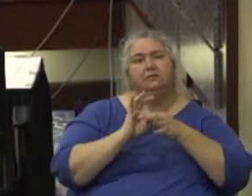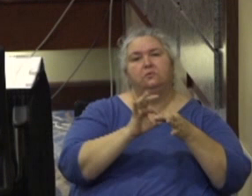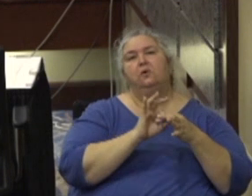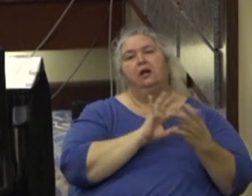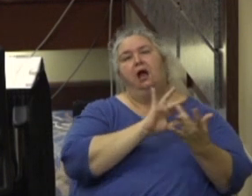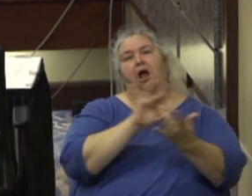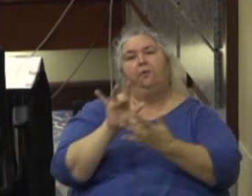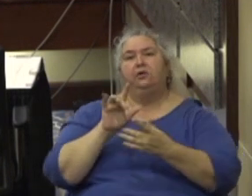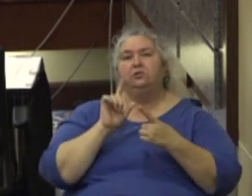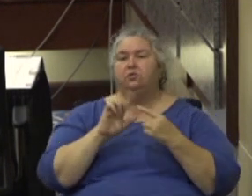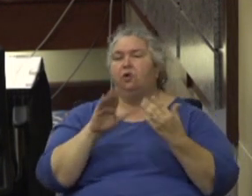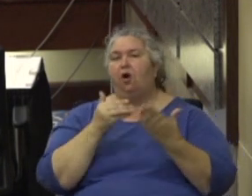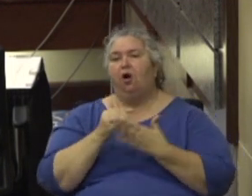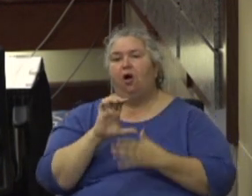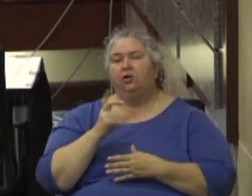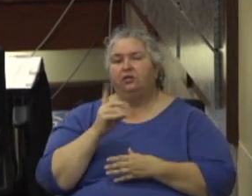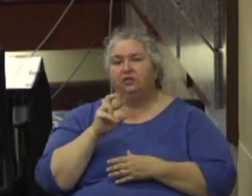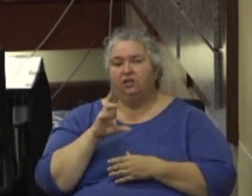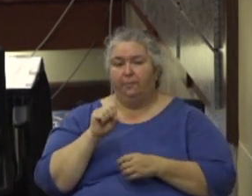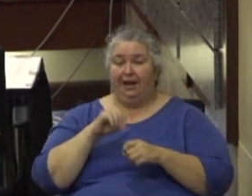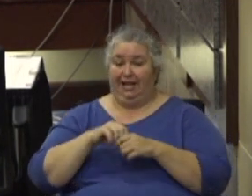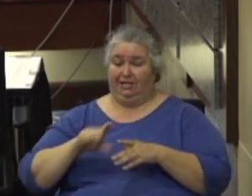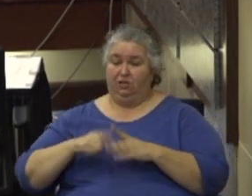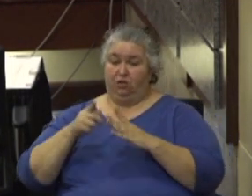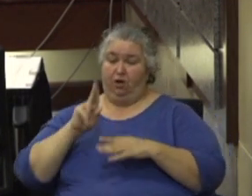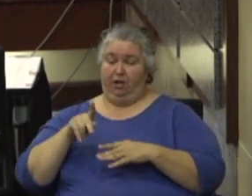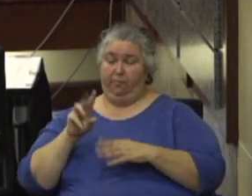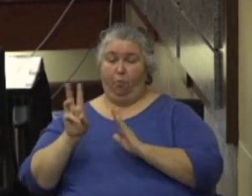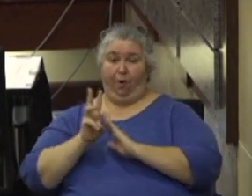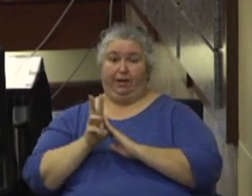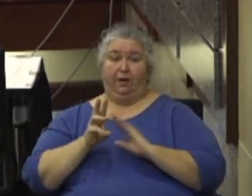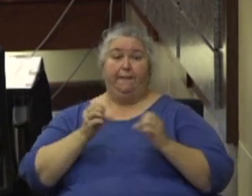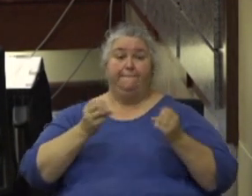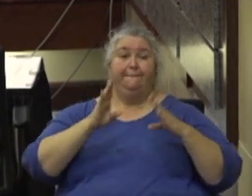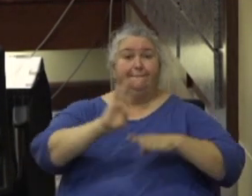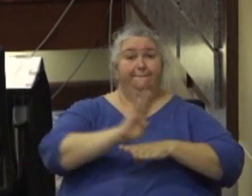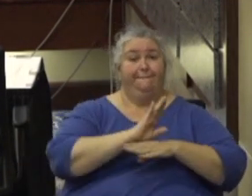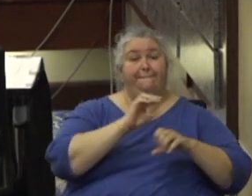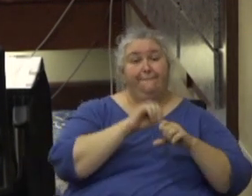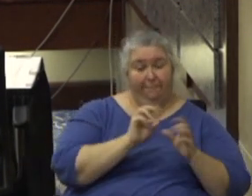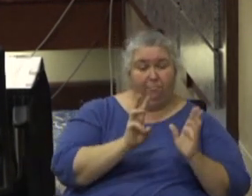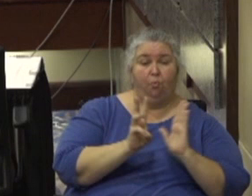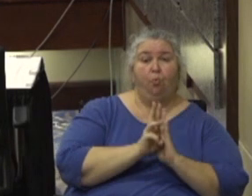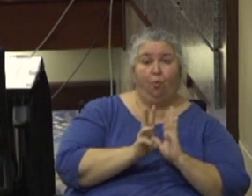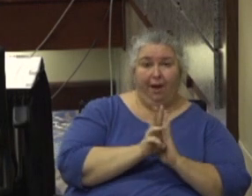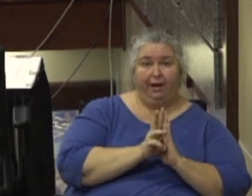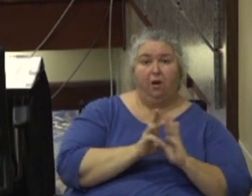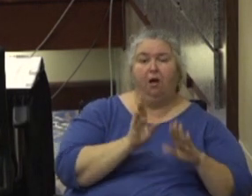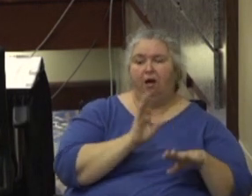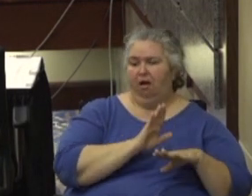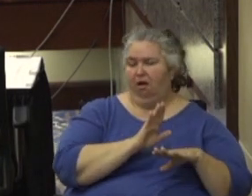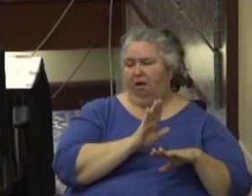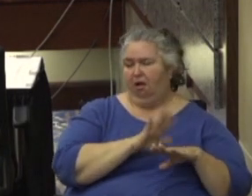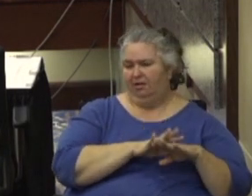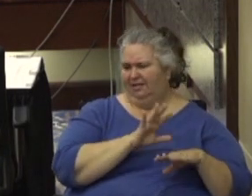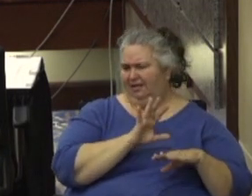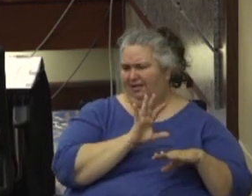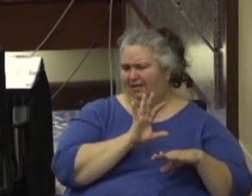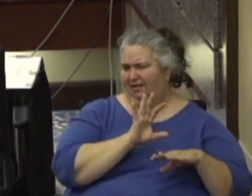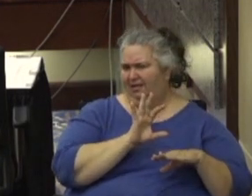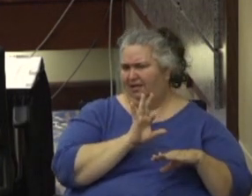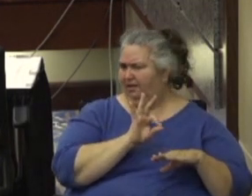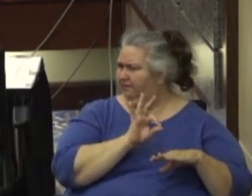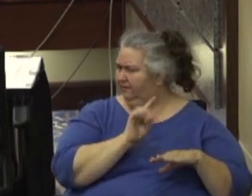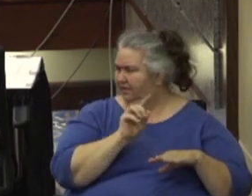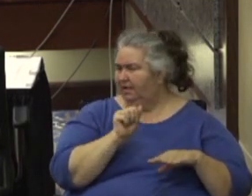from all of the chambers and Start of Waco to reach as many of the businesses in Waco on the SBA program. Major push